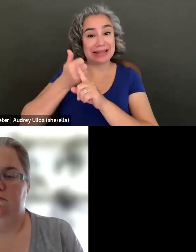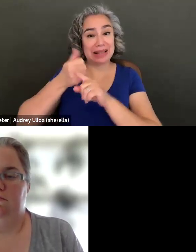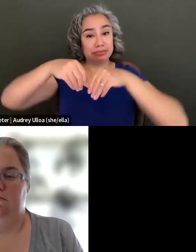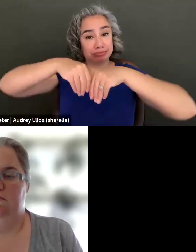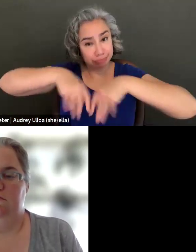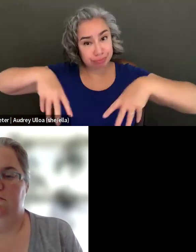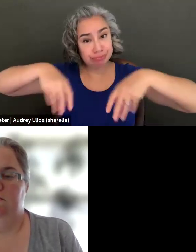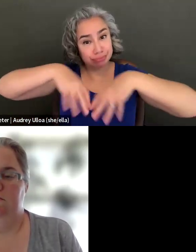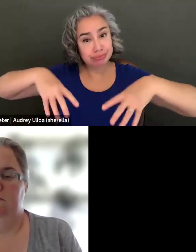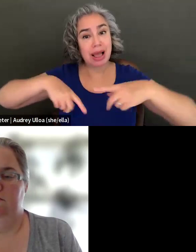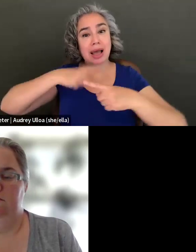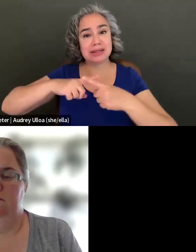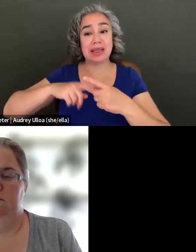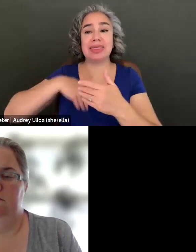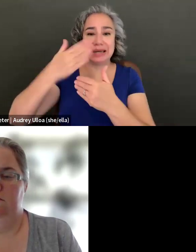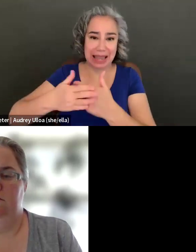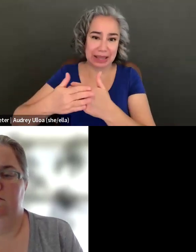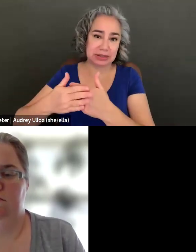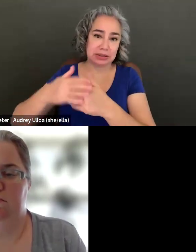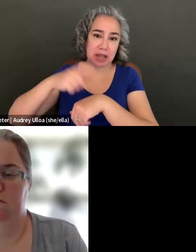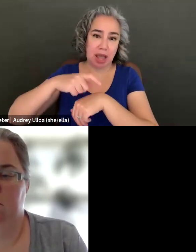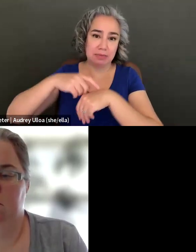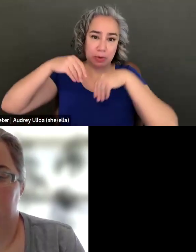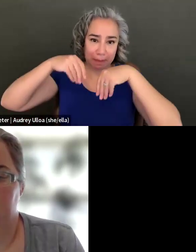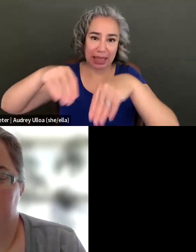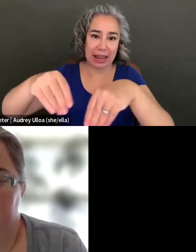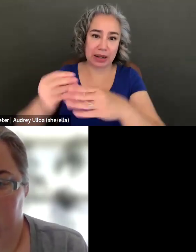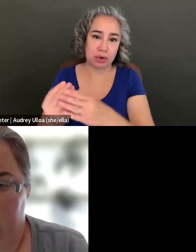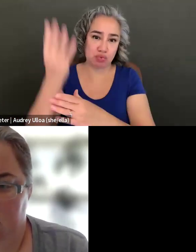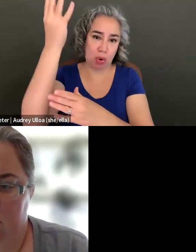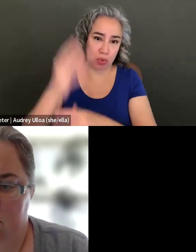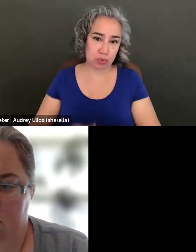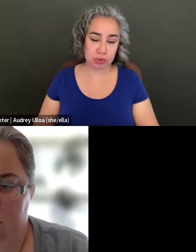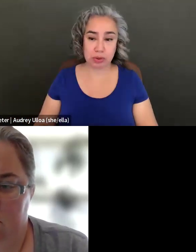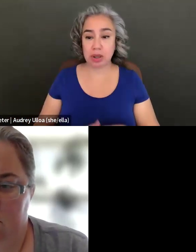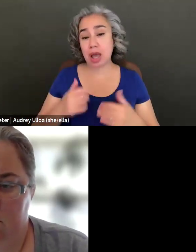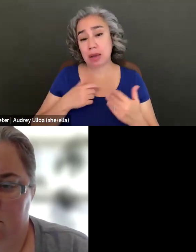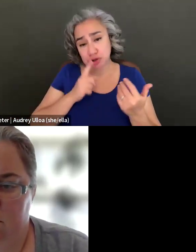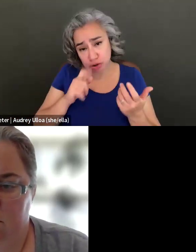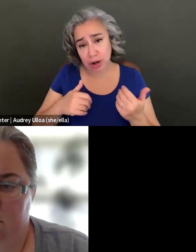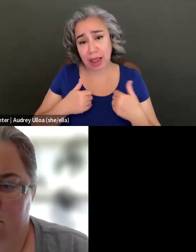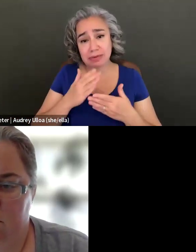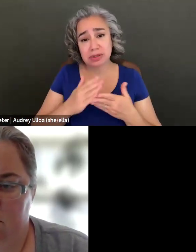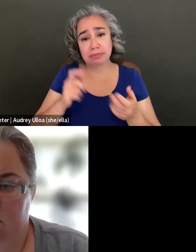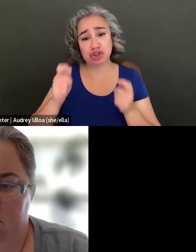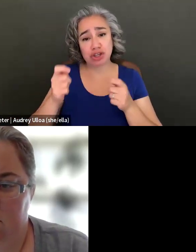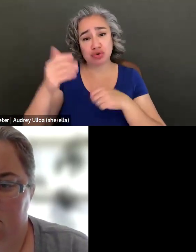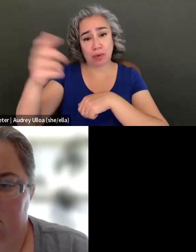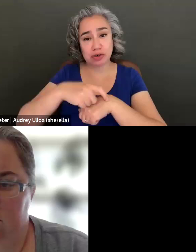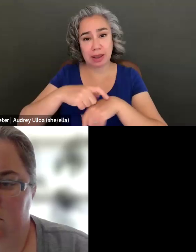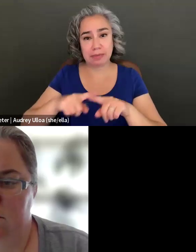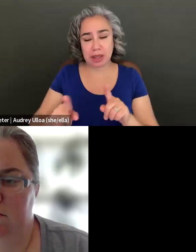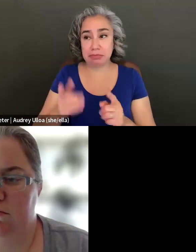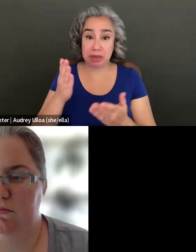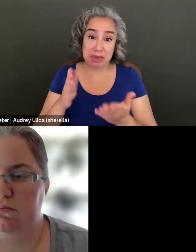until the following growth season. So while I'm sure there are some changes that occur over time, that might actually